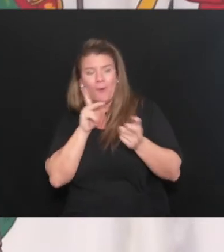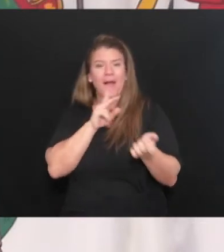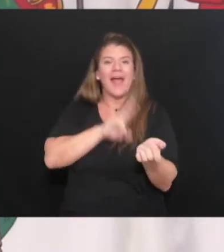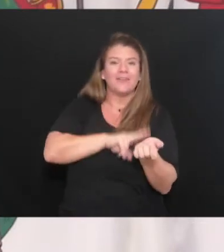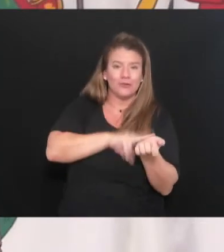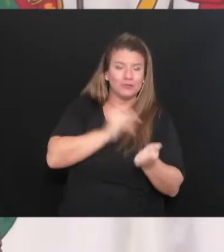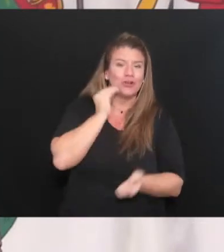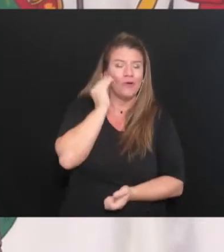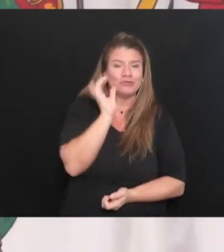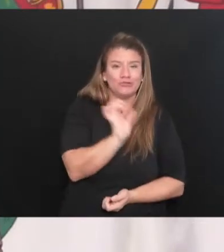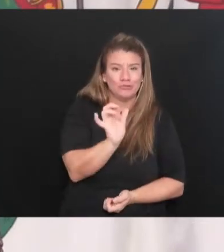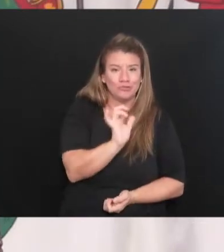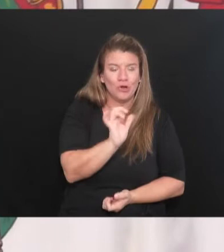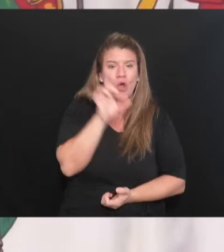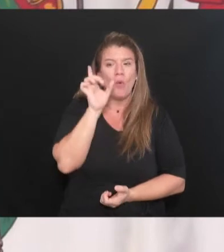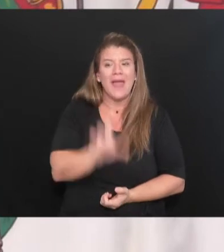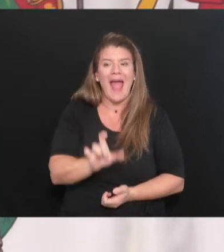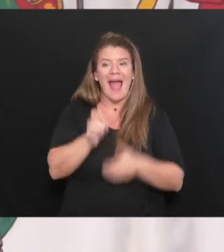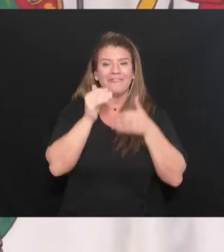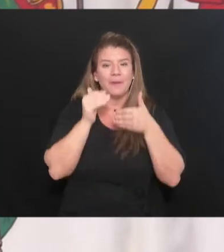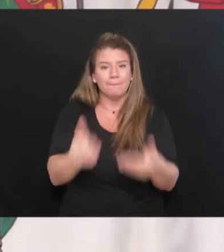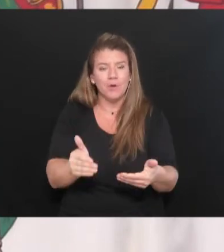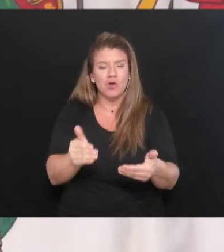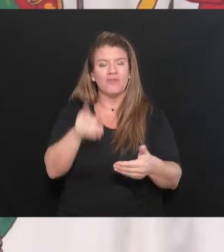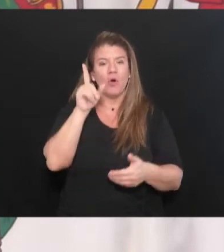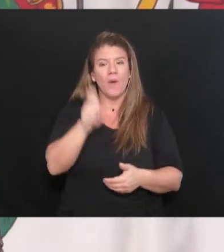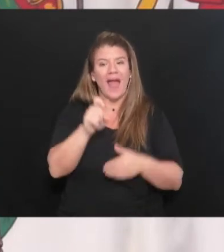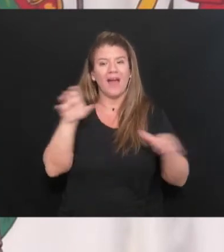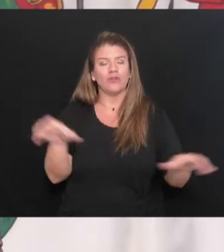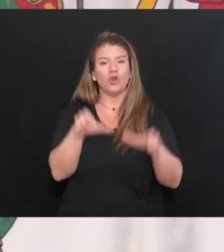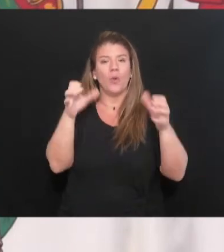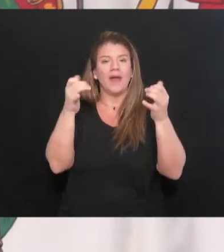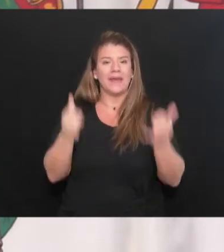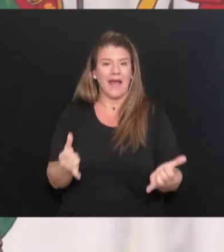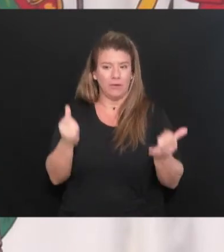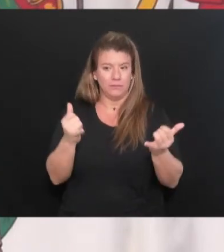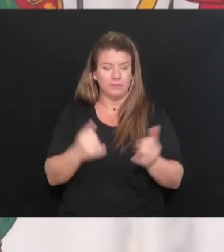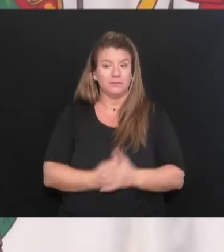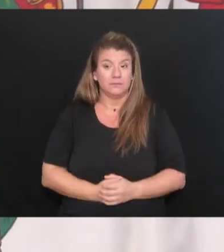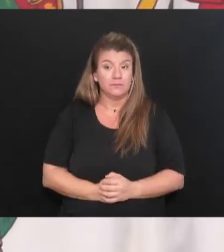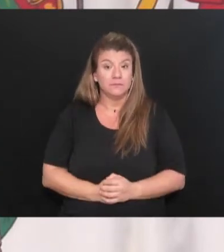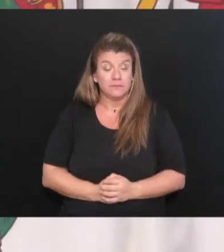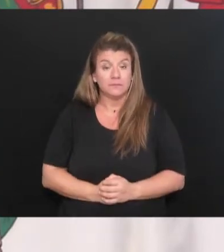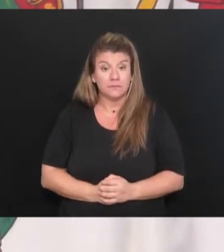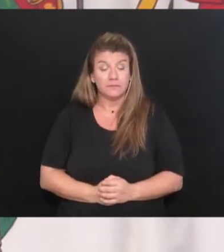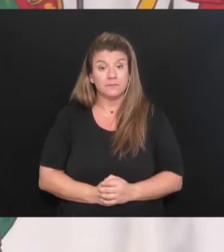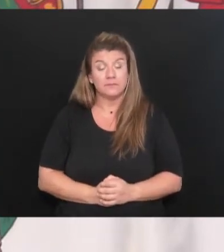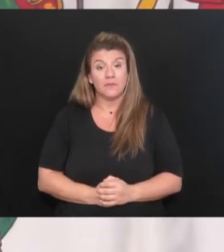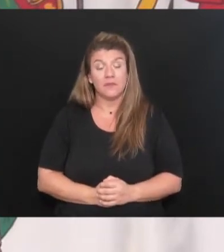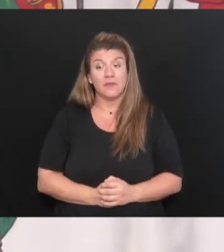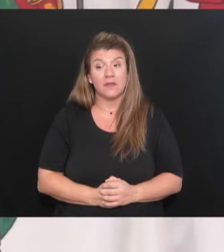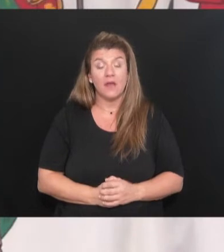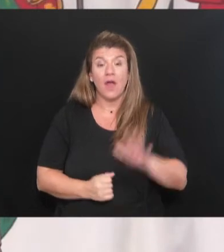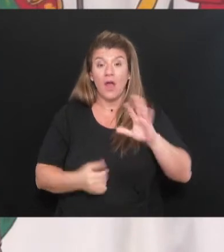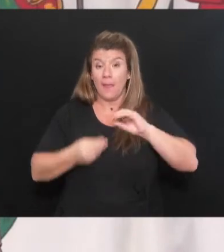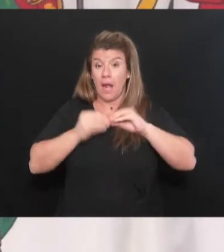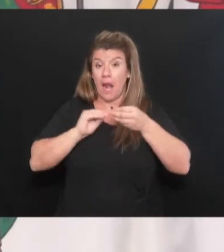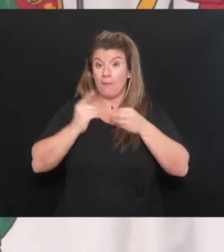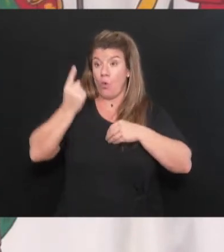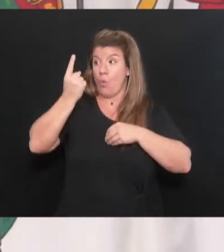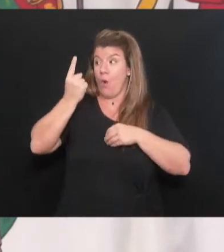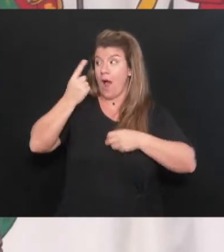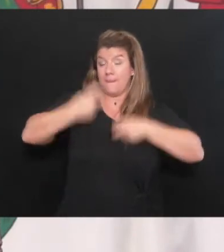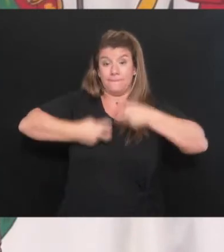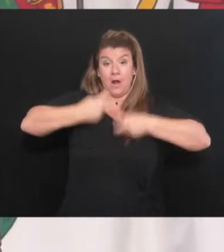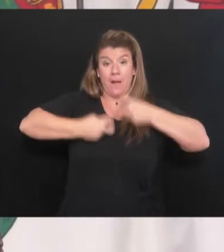homes. And we've got to move, and we've got to move right now. From the standpoint, the number one problem that I